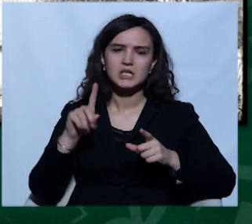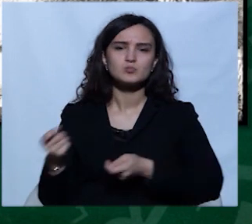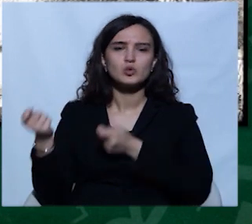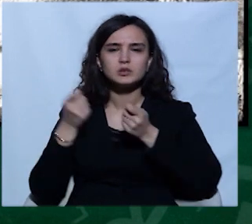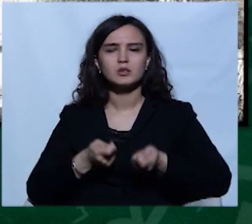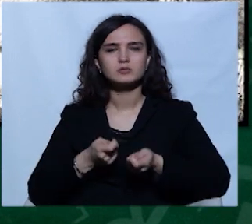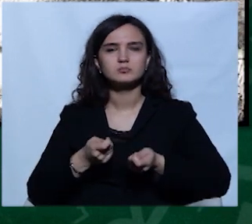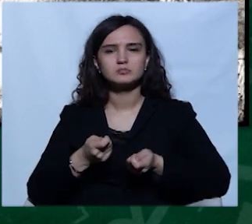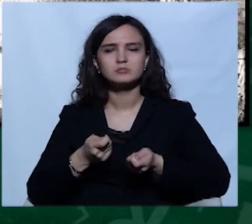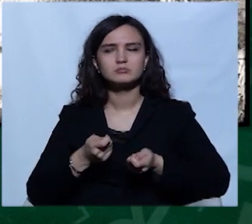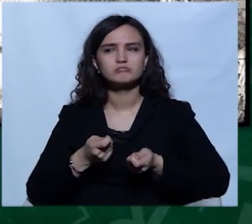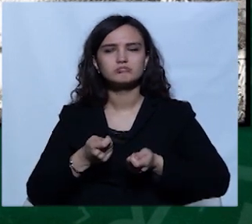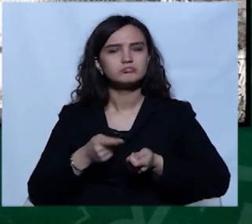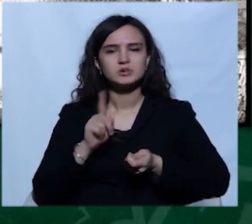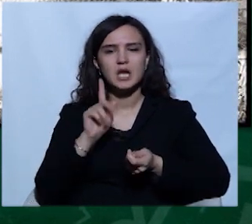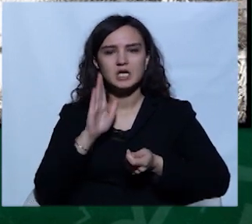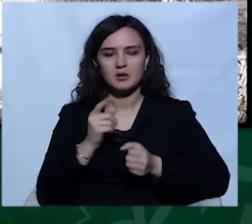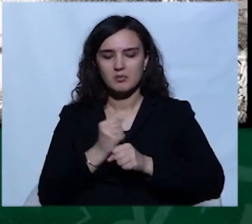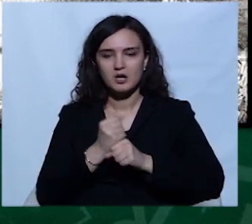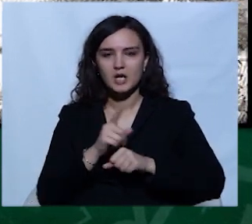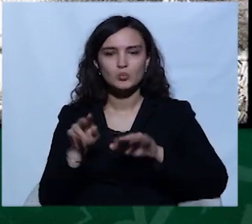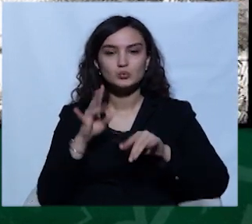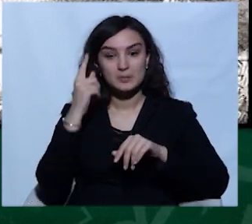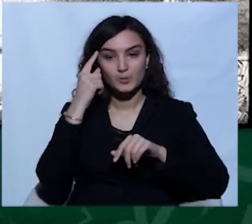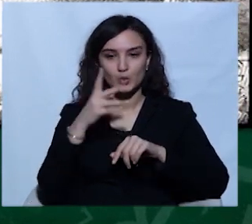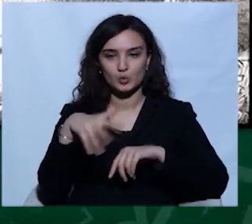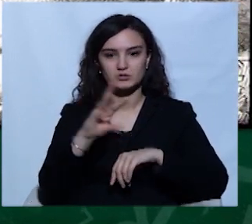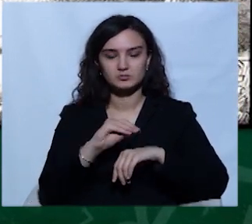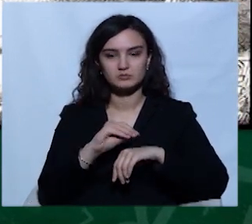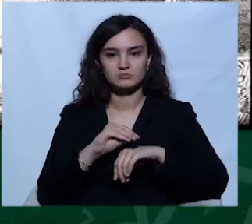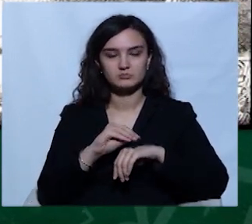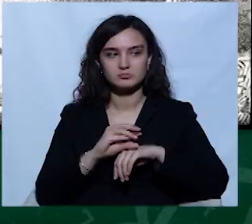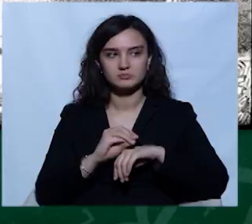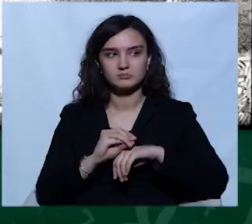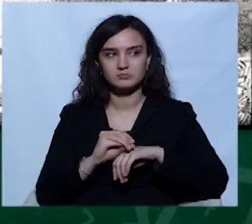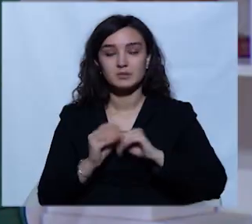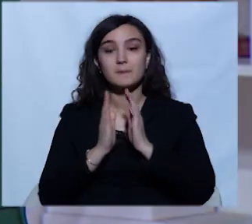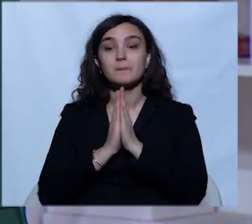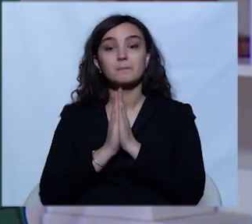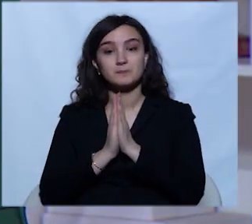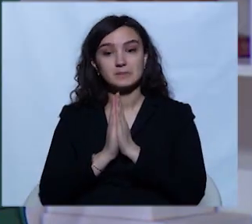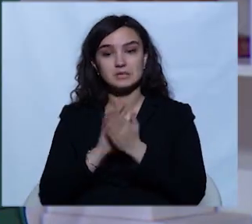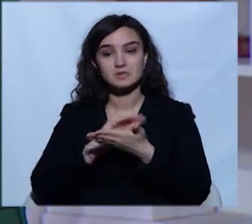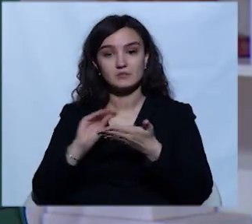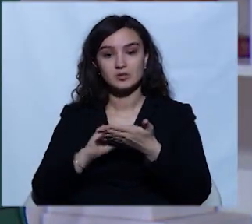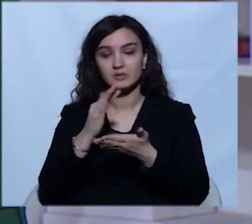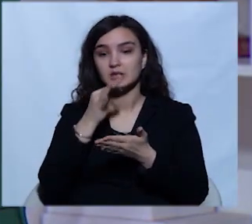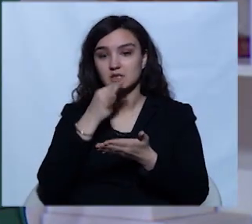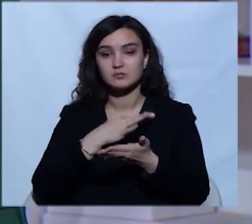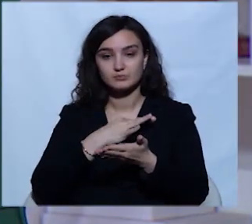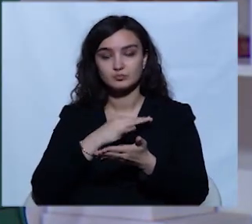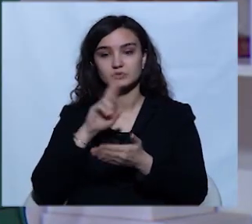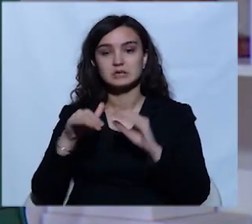on a deserted island? Great question. We'll have to think about that too. So please write your answers down